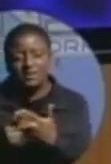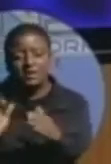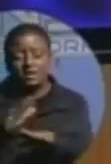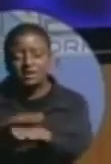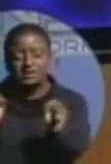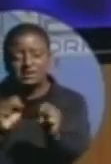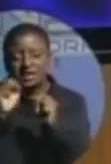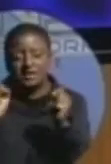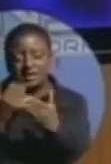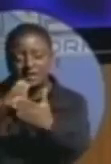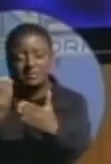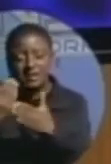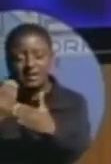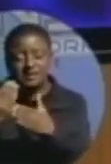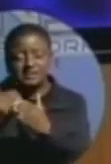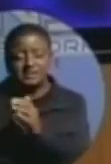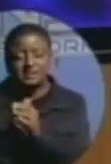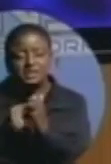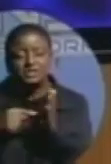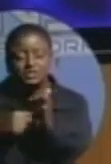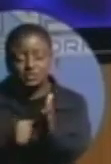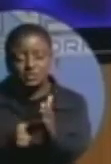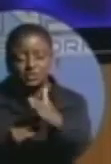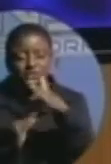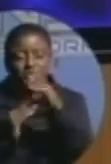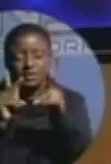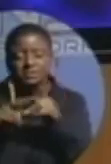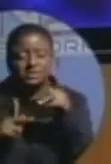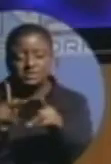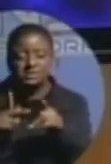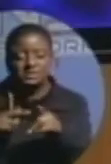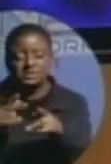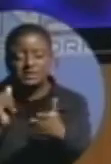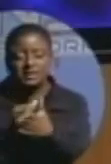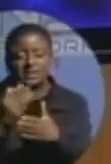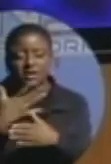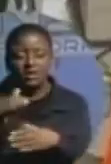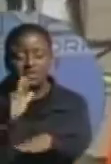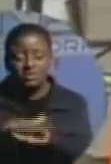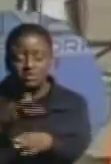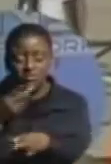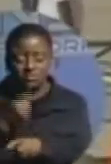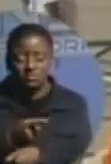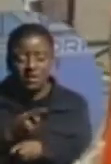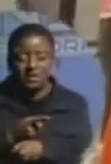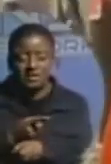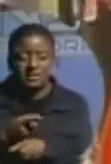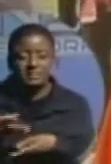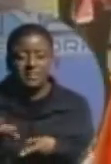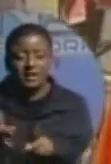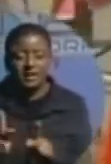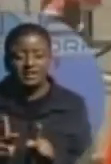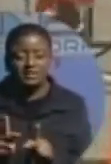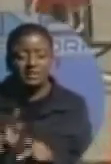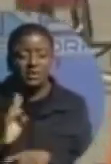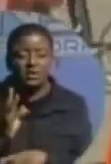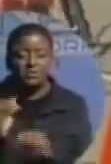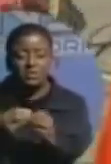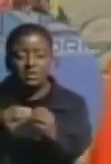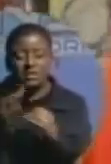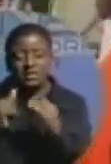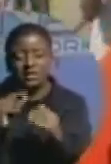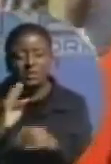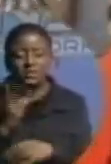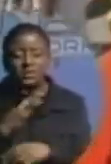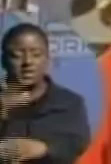BLTA executives that they are on the right path moving forward. This is more than we expected. We probably expected about 10. But it looks like